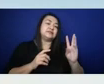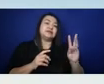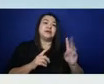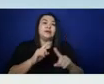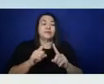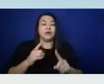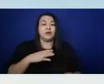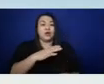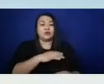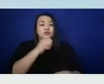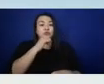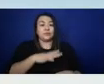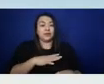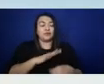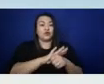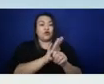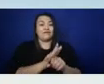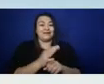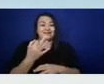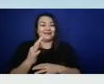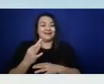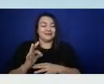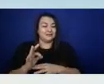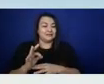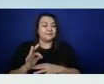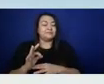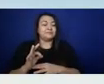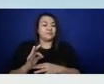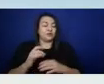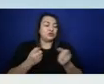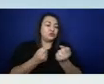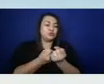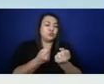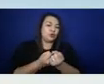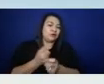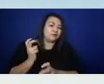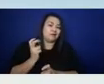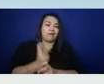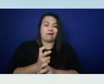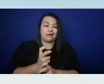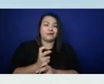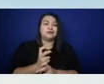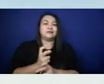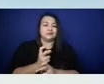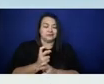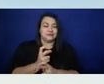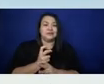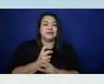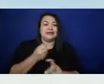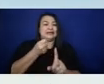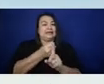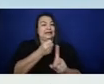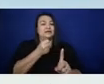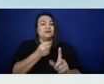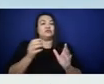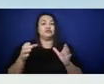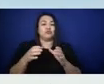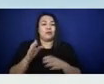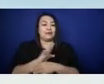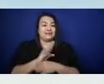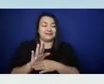sentiment. And, you know, Congress intended this past round, and we're in number 5, or is it 6? I'll